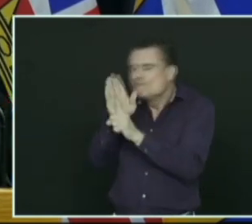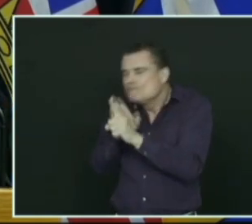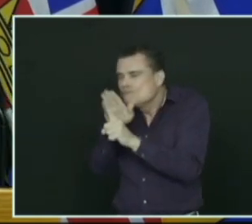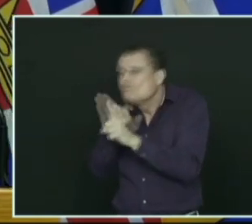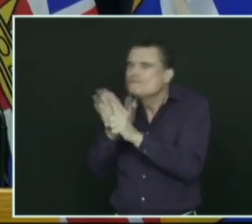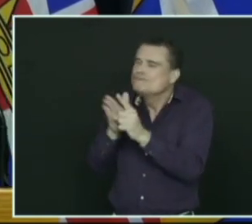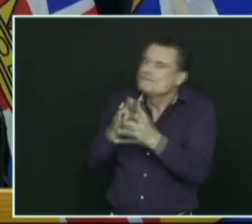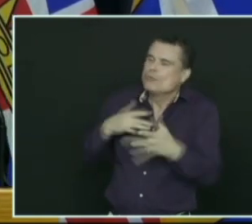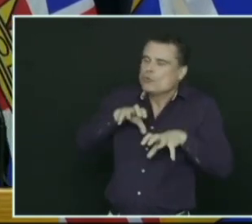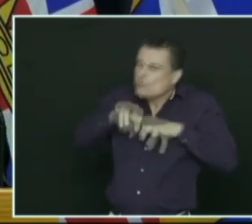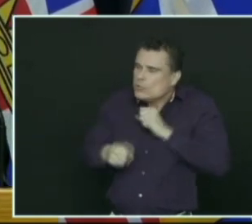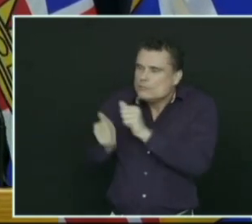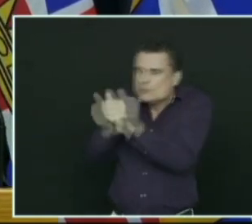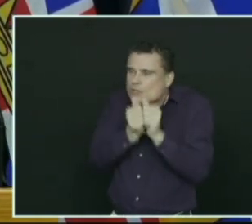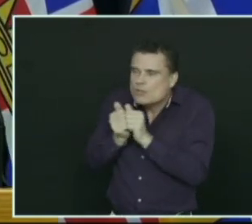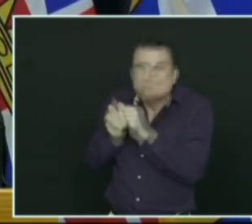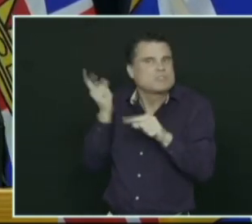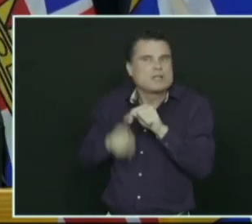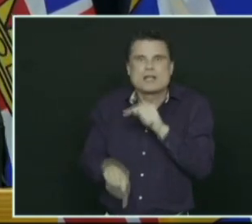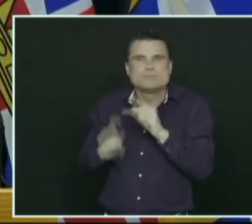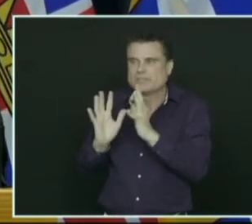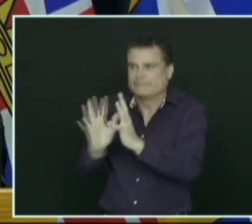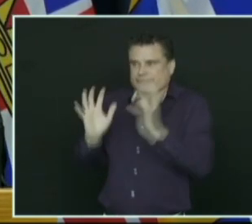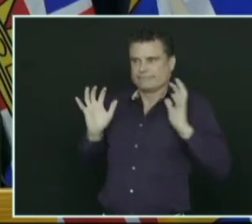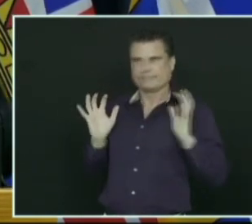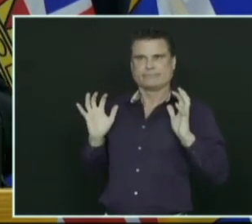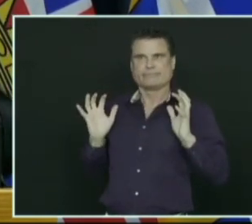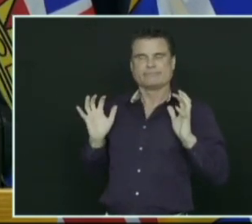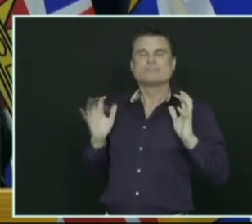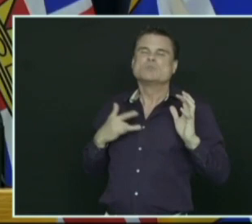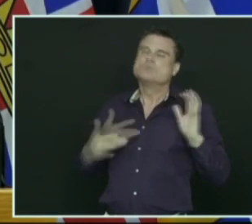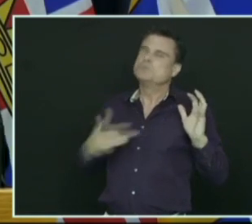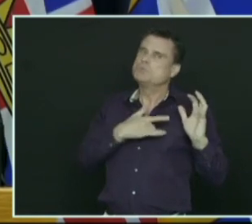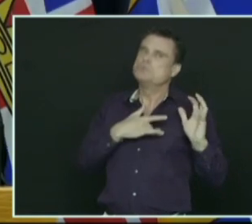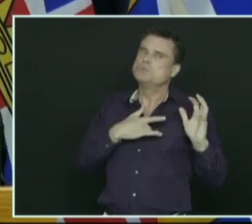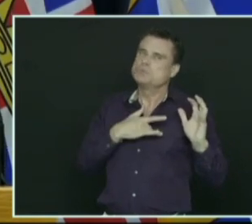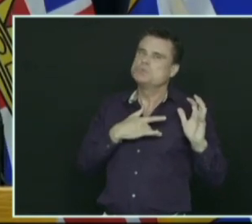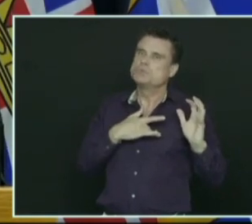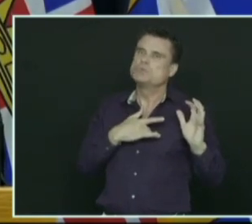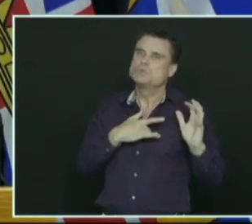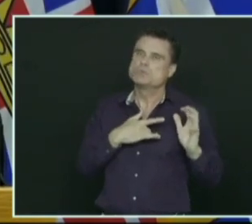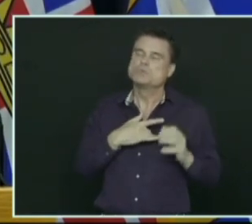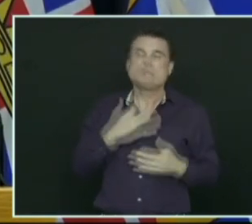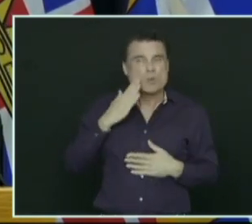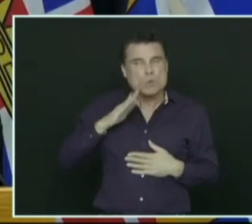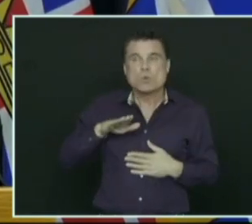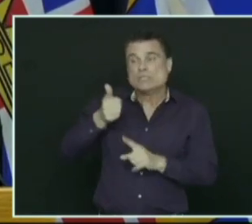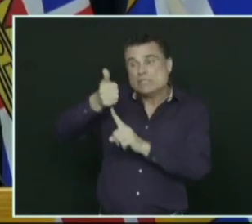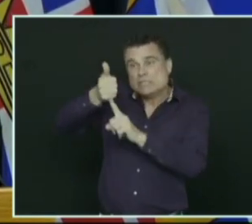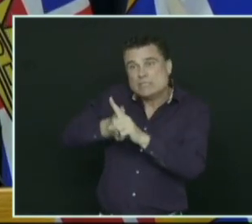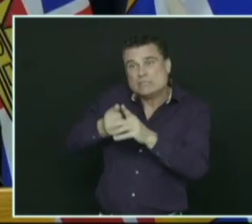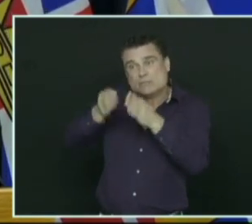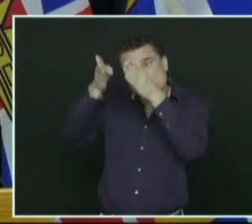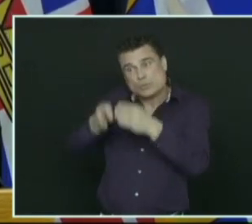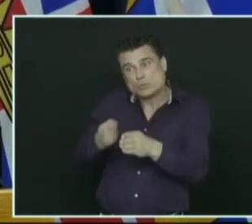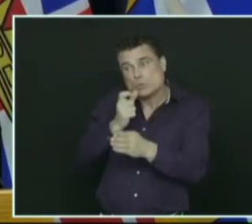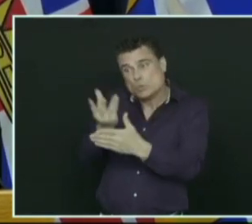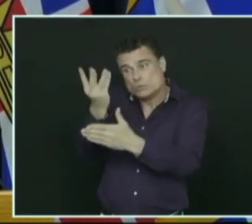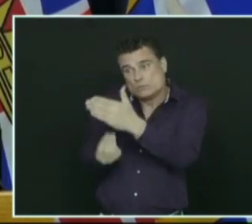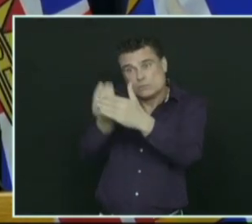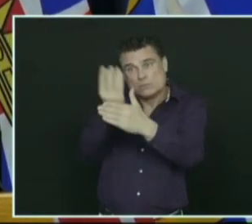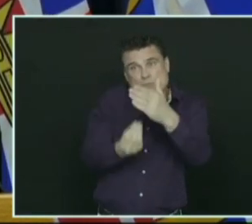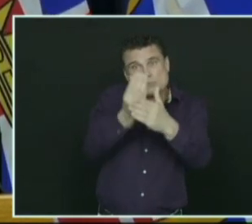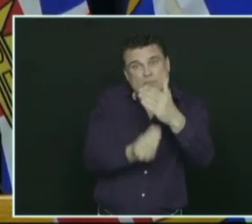an extraordinary, remarkable effort by people in the community, by primary care physicians and